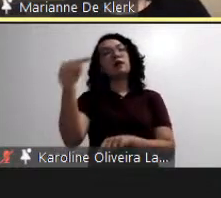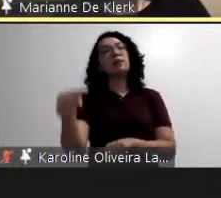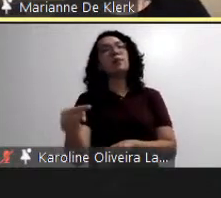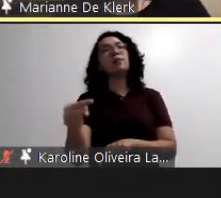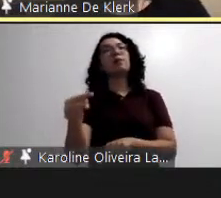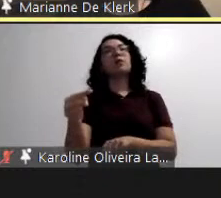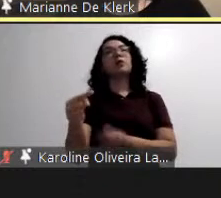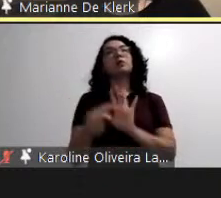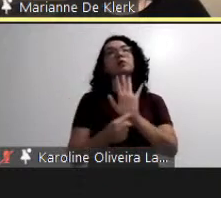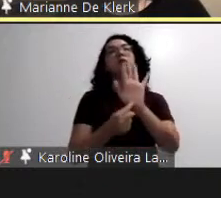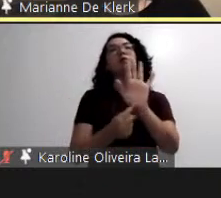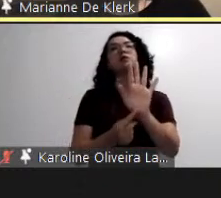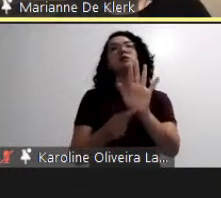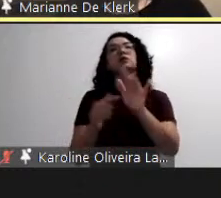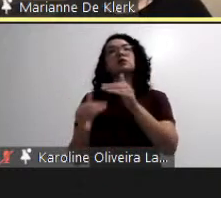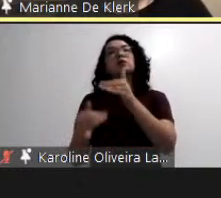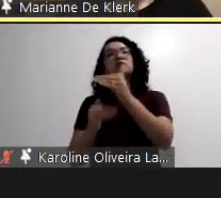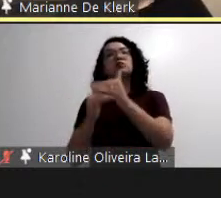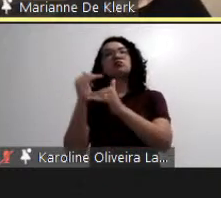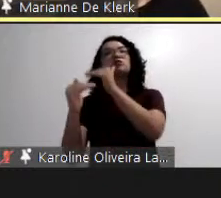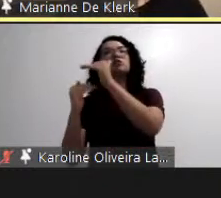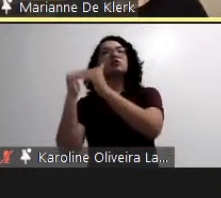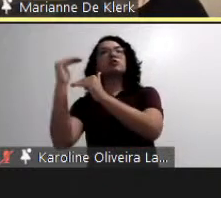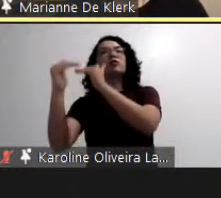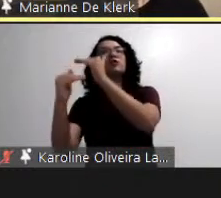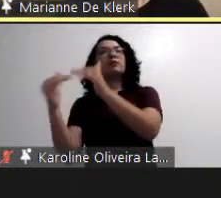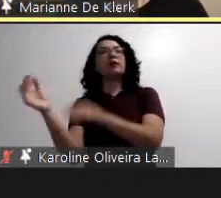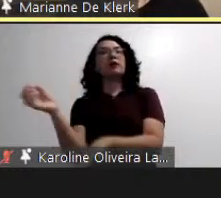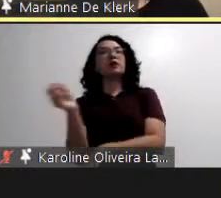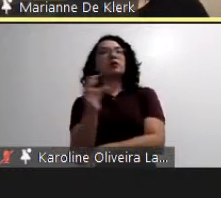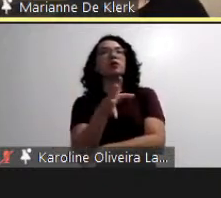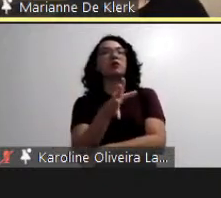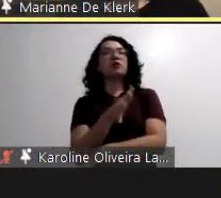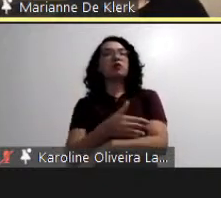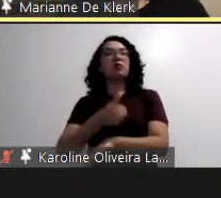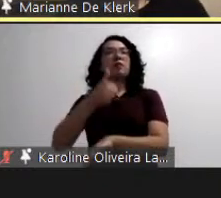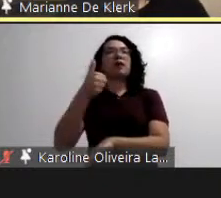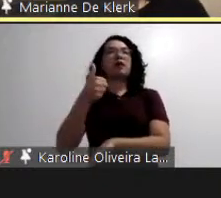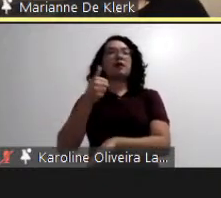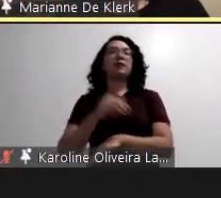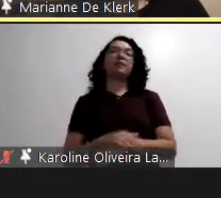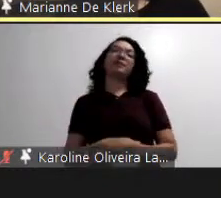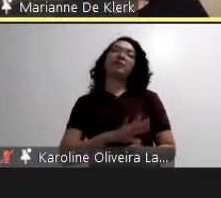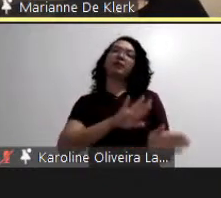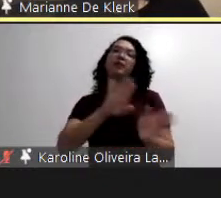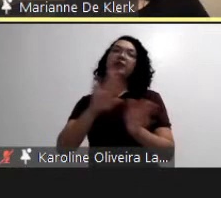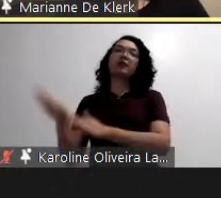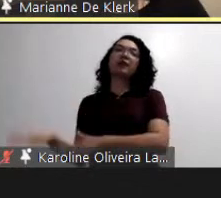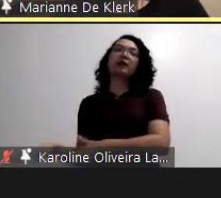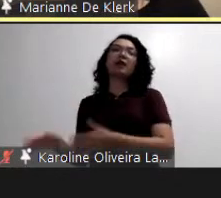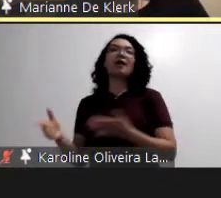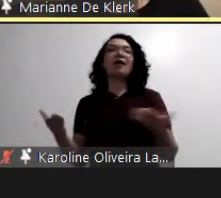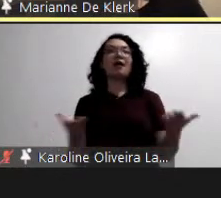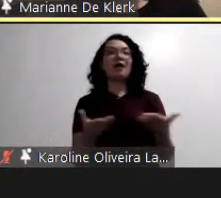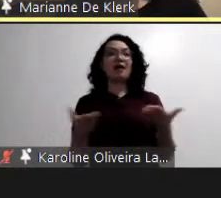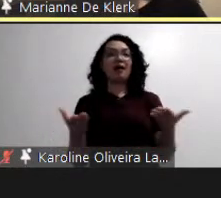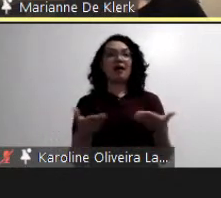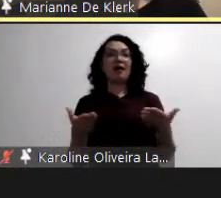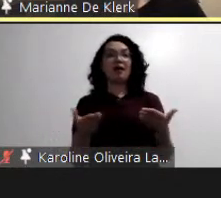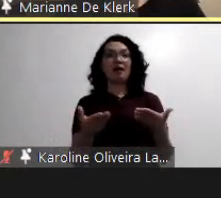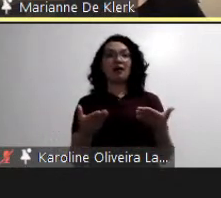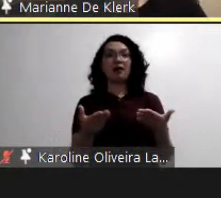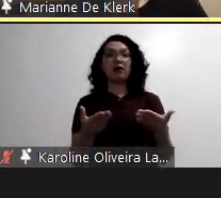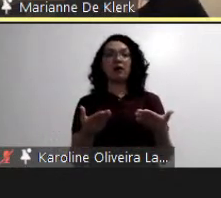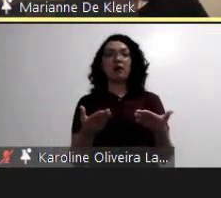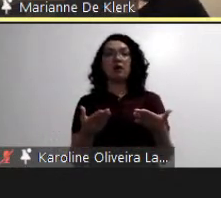needed in the inner city. But just to go back to show you stylistically what was happening in terms of that modernization, and this is in the